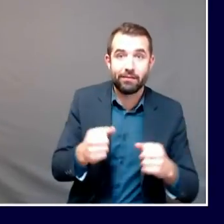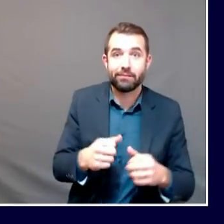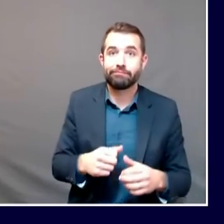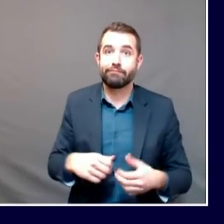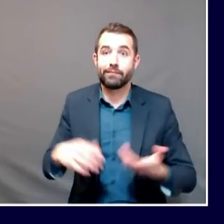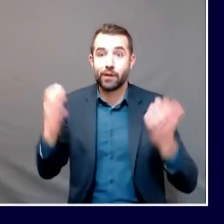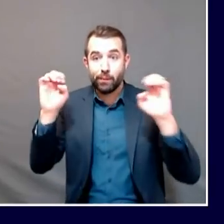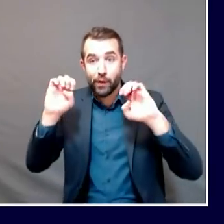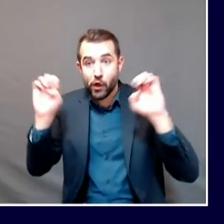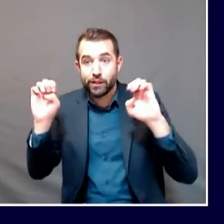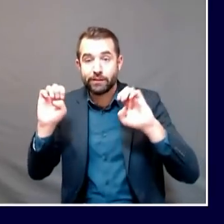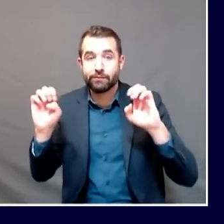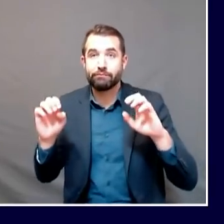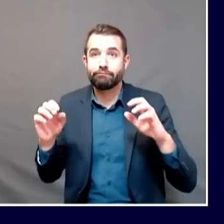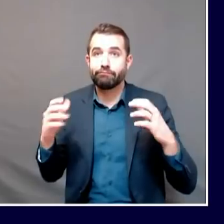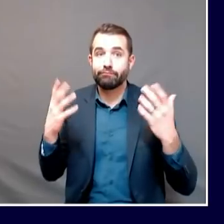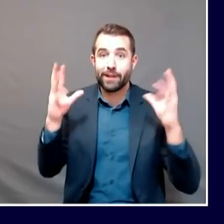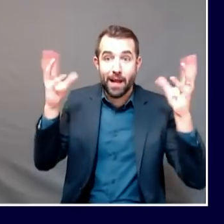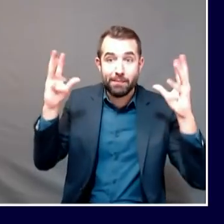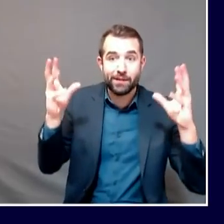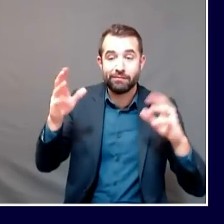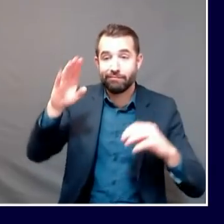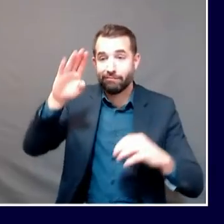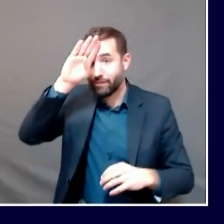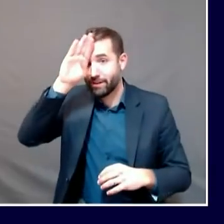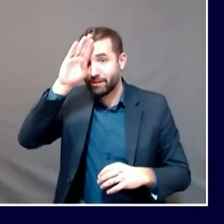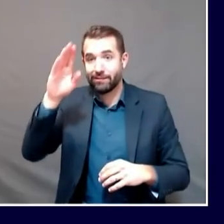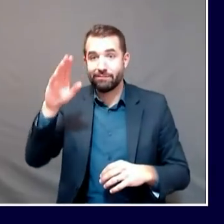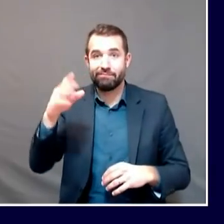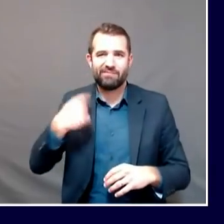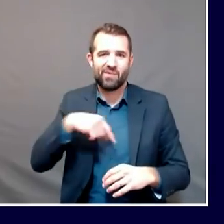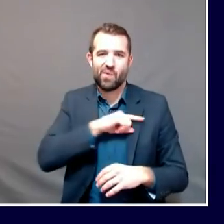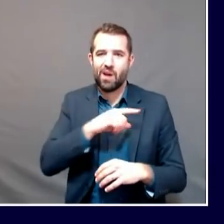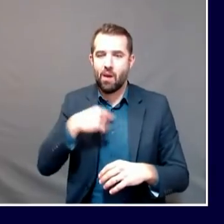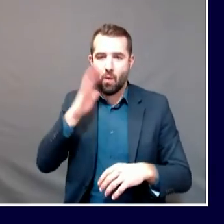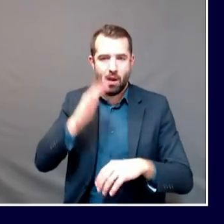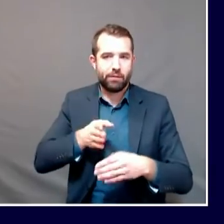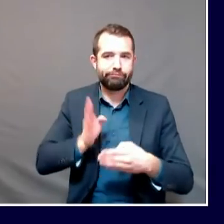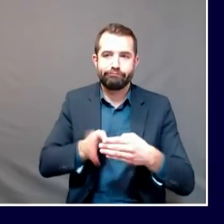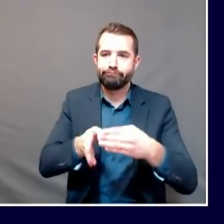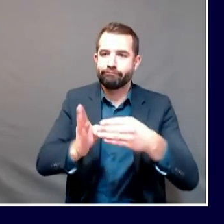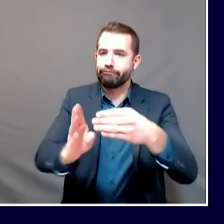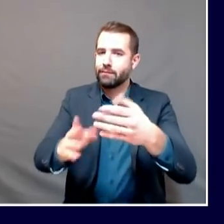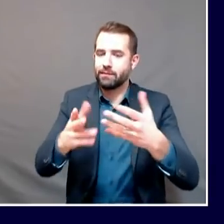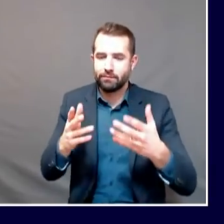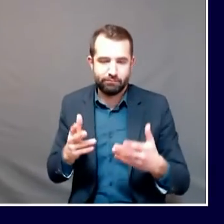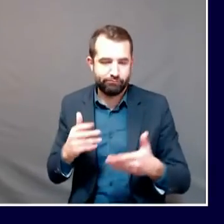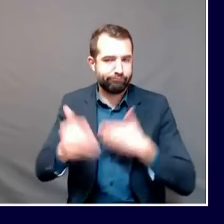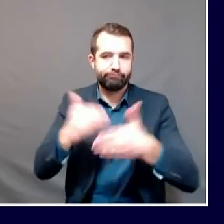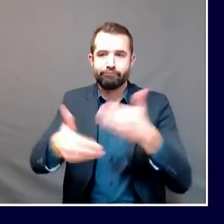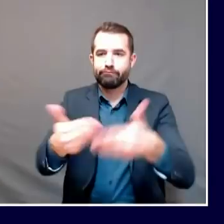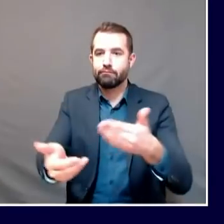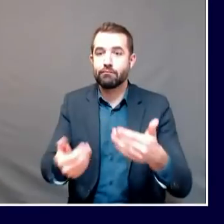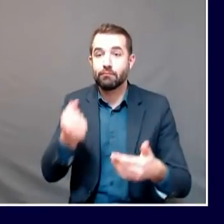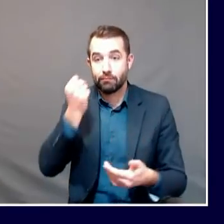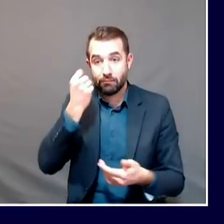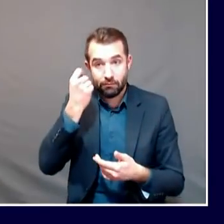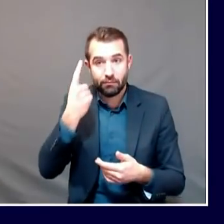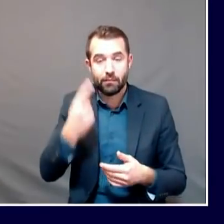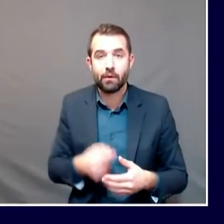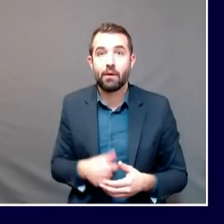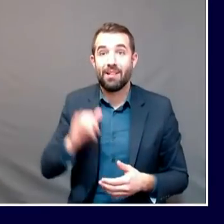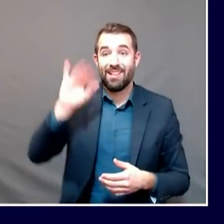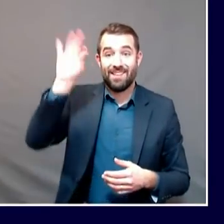about. We'll get it done. But if we had the resources, we can make sure that those plans were shored up and start putting them into action all the